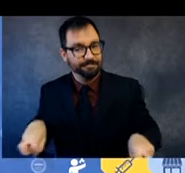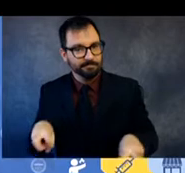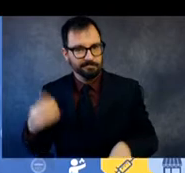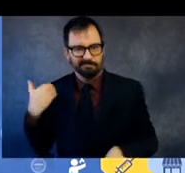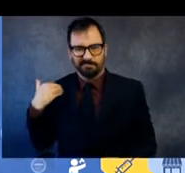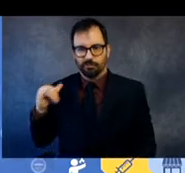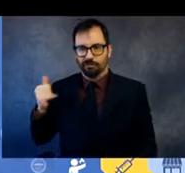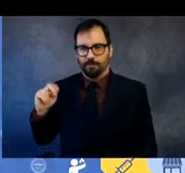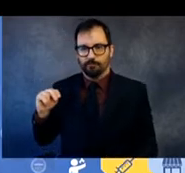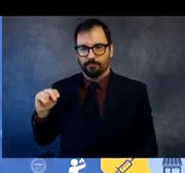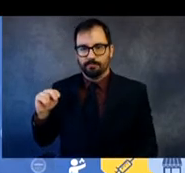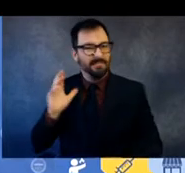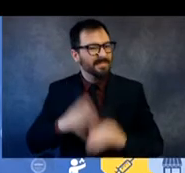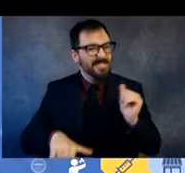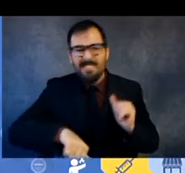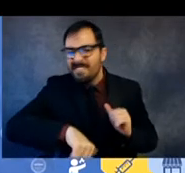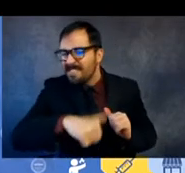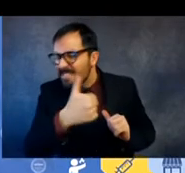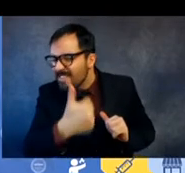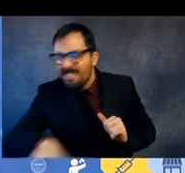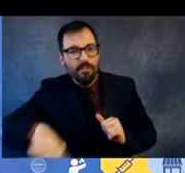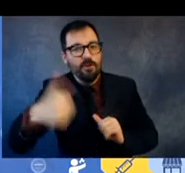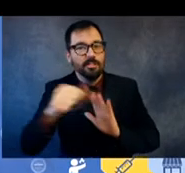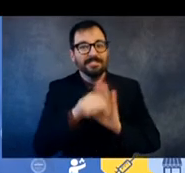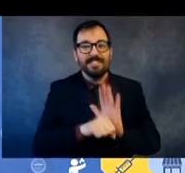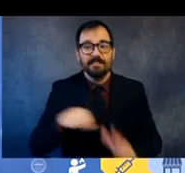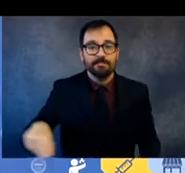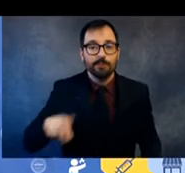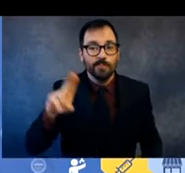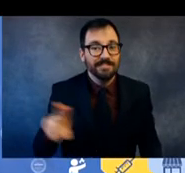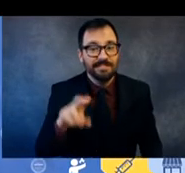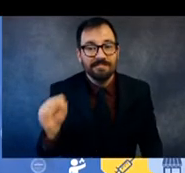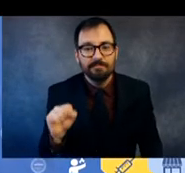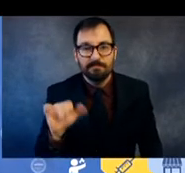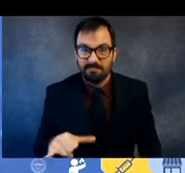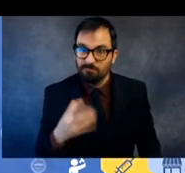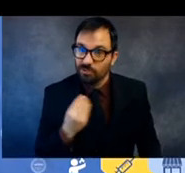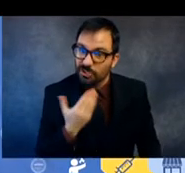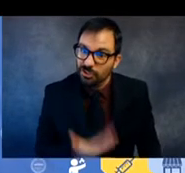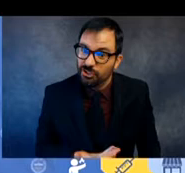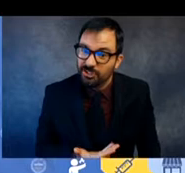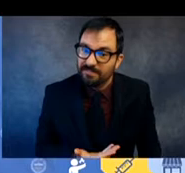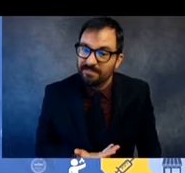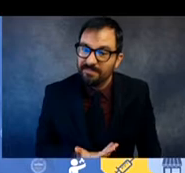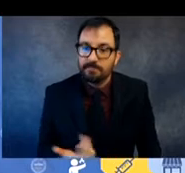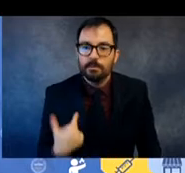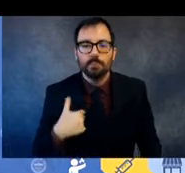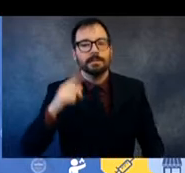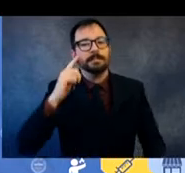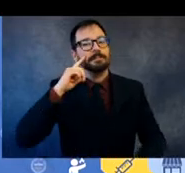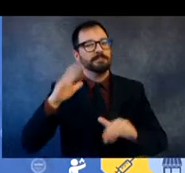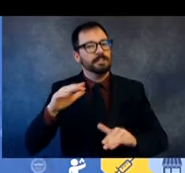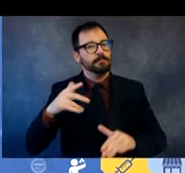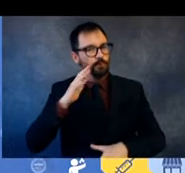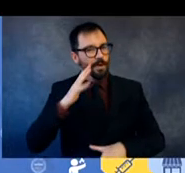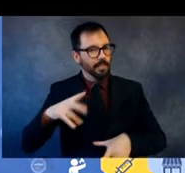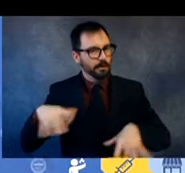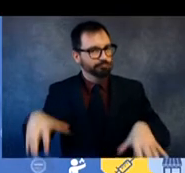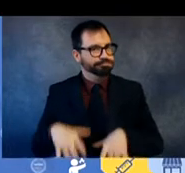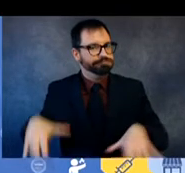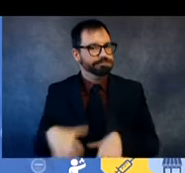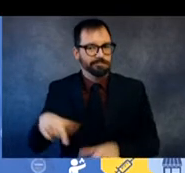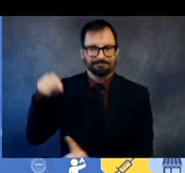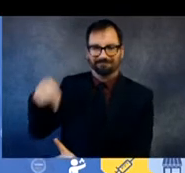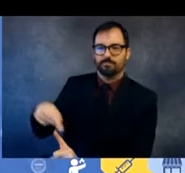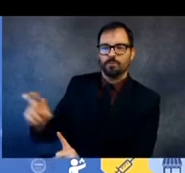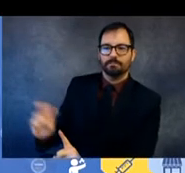pretty good, and we expect that to be an area of great activity and good success for the